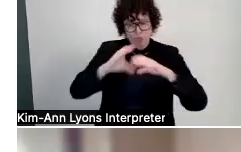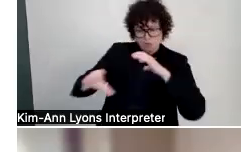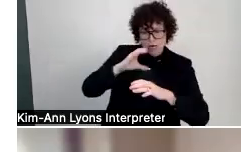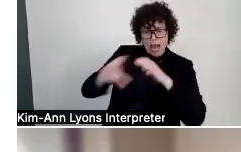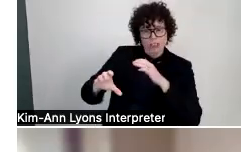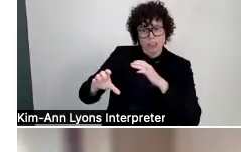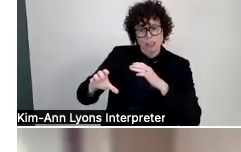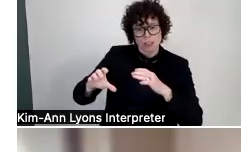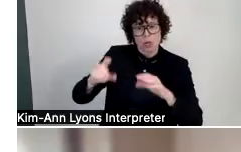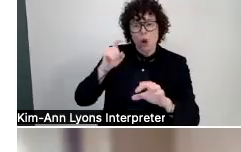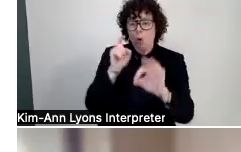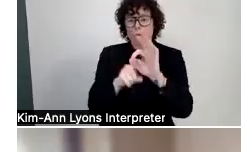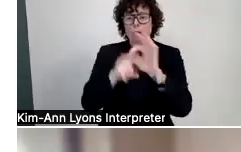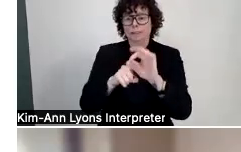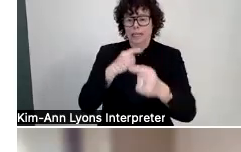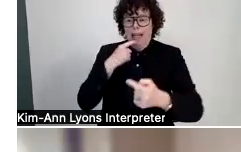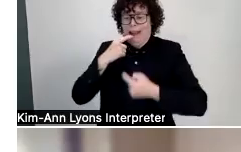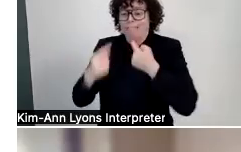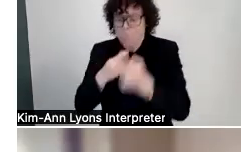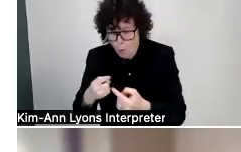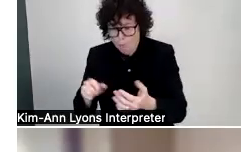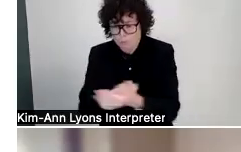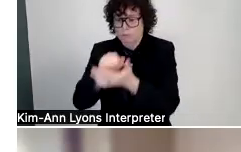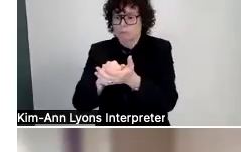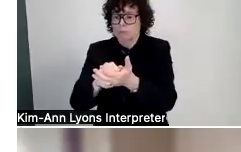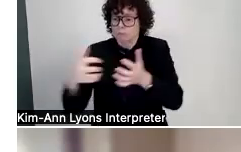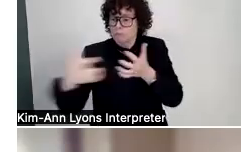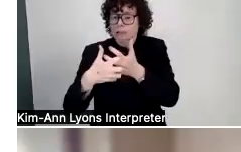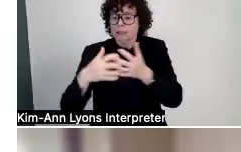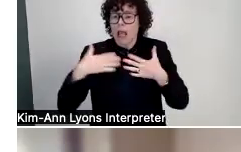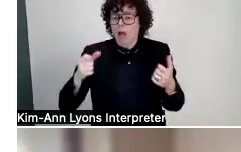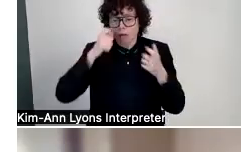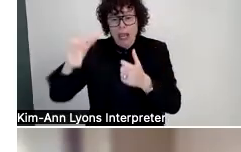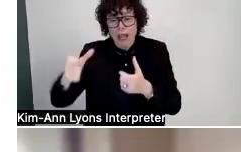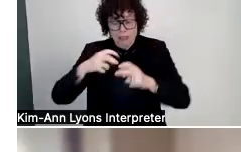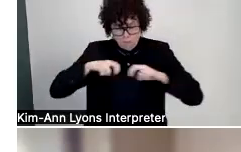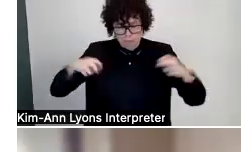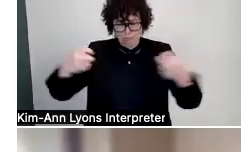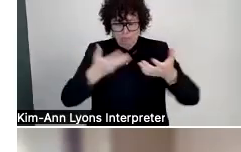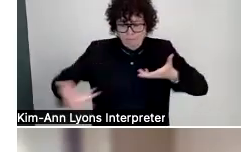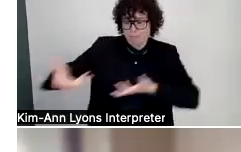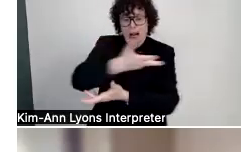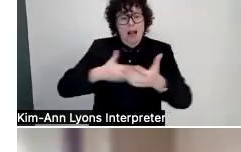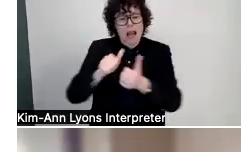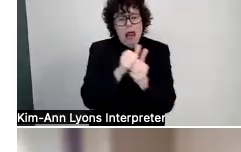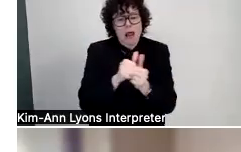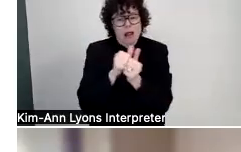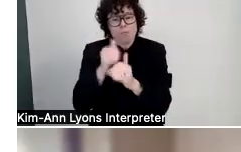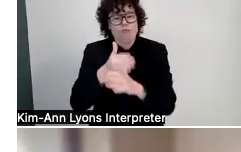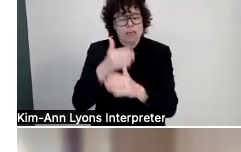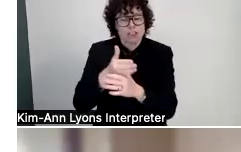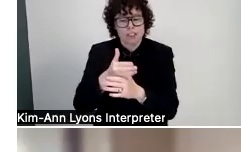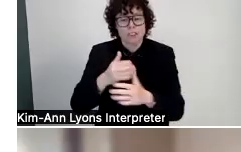quality evidence-informed healthcare, coordination and collaboration, decision-making and consent, and responsible, safe,